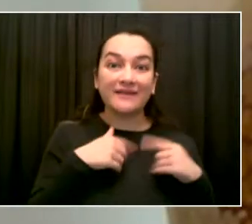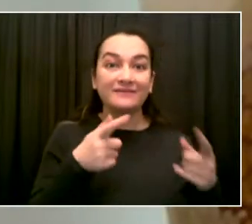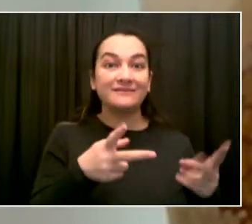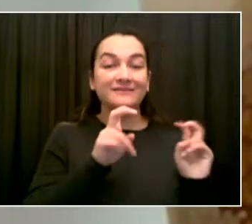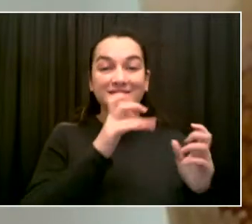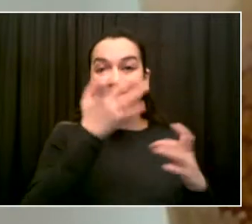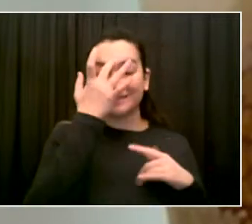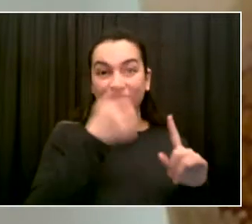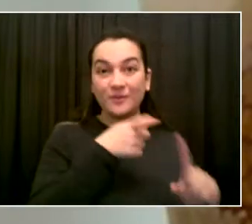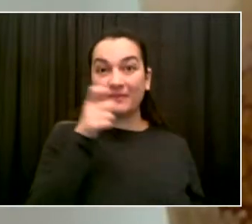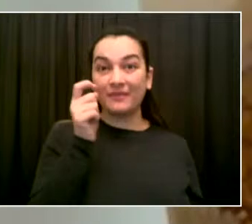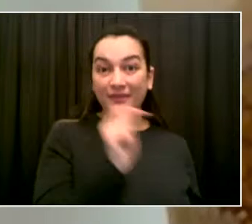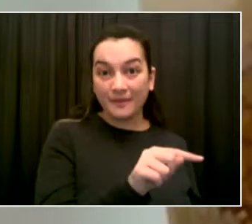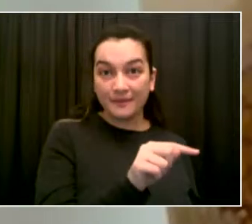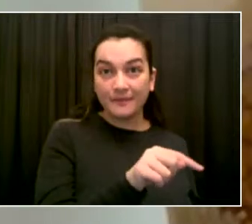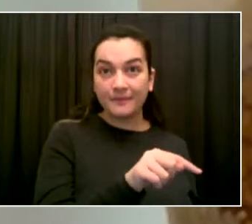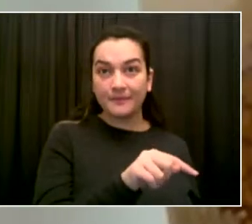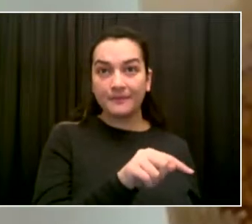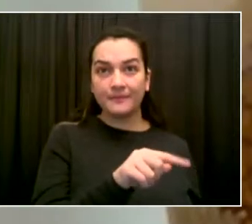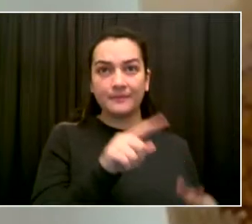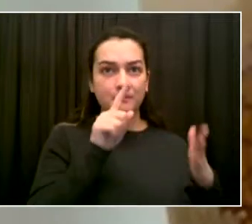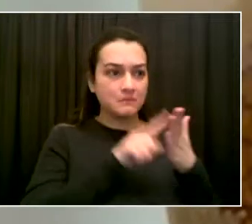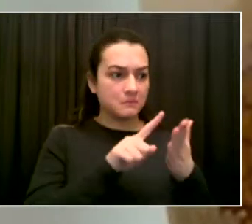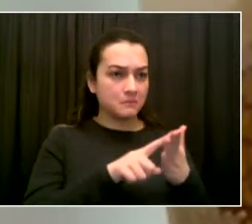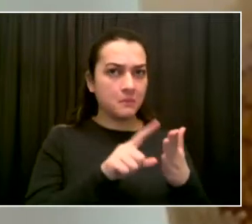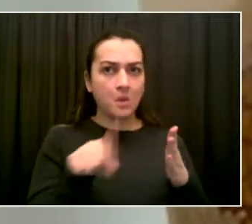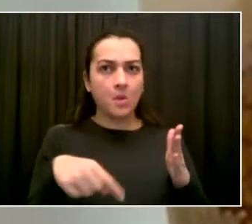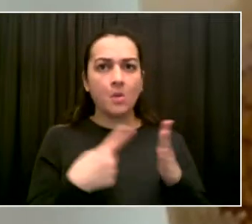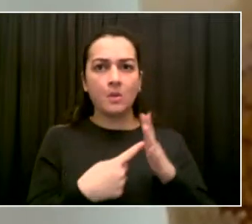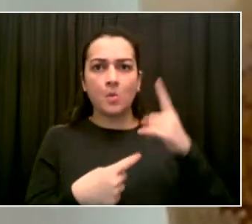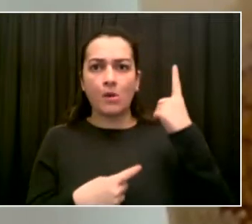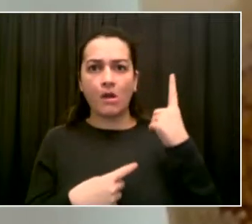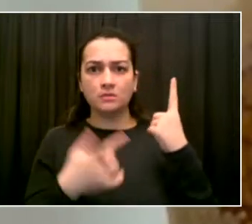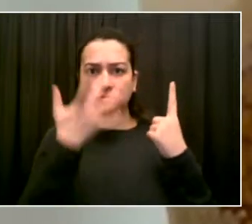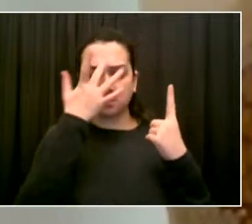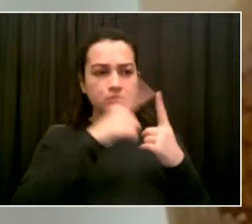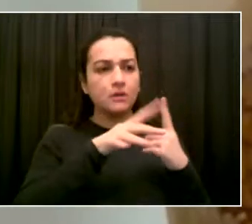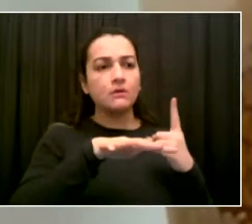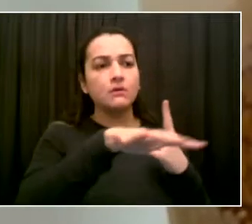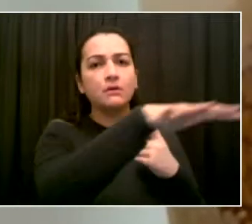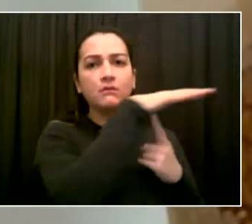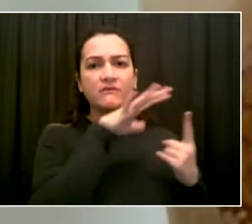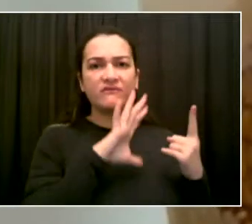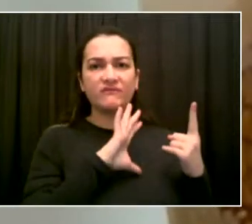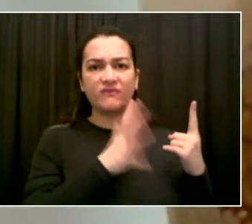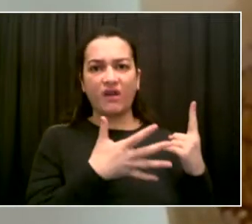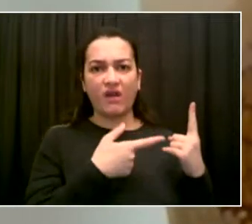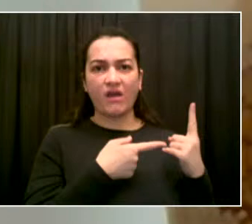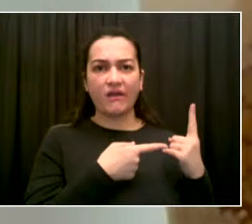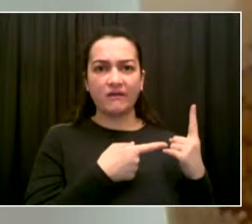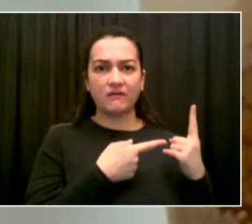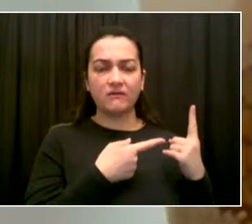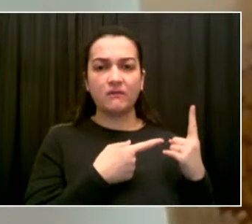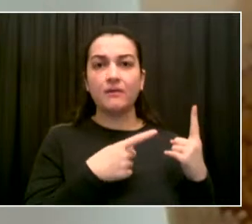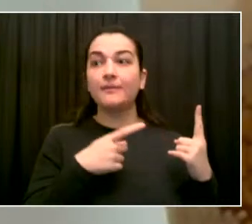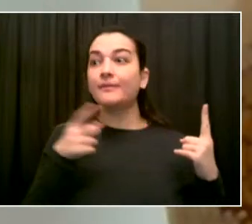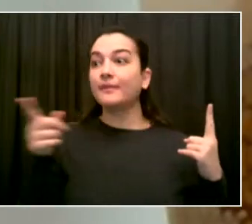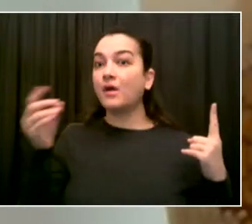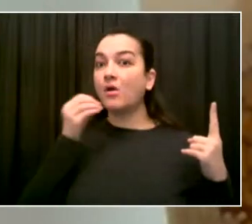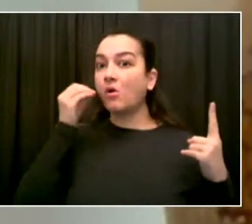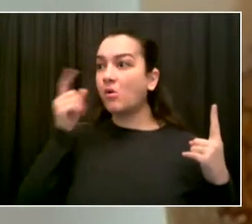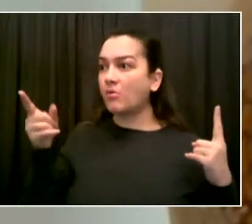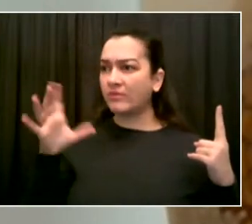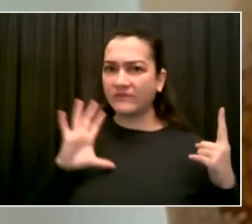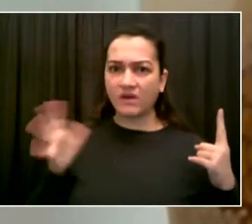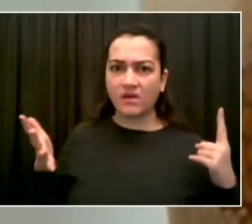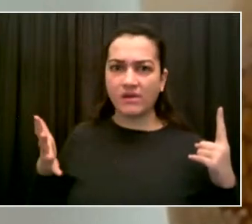other situation because we know some children, really only spend time in their homes and in the school. We would be more inclined to implicate the school as